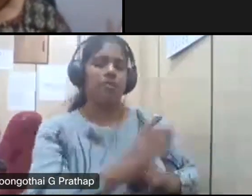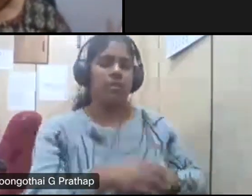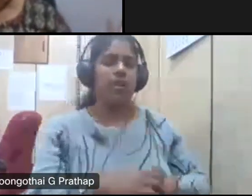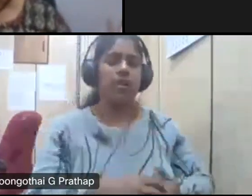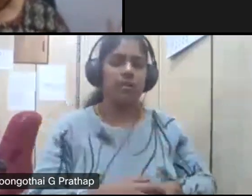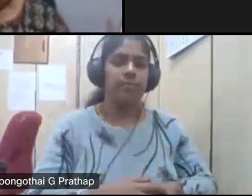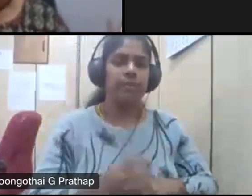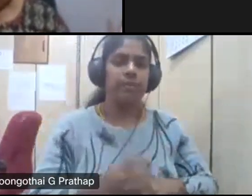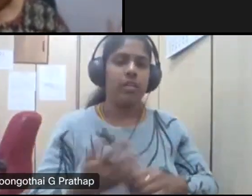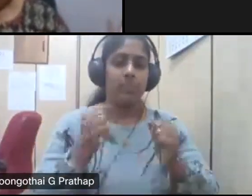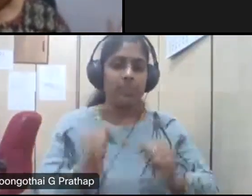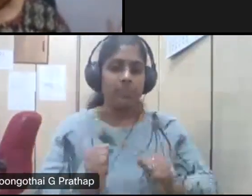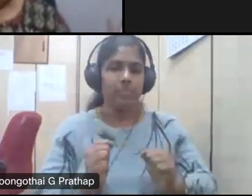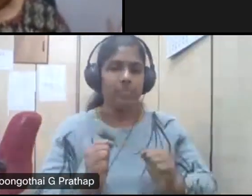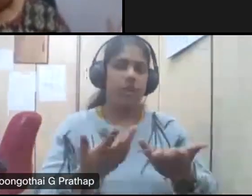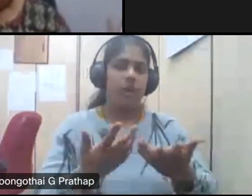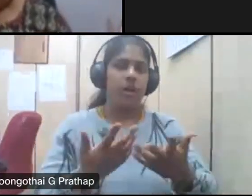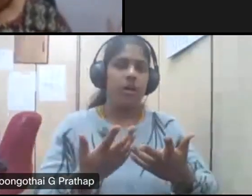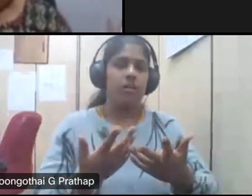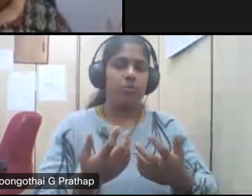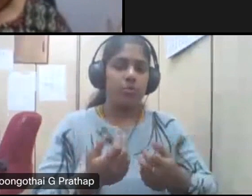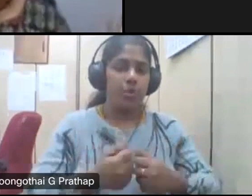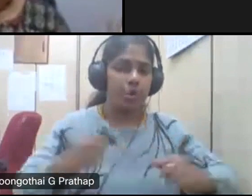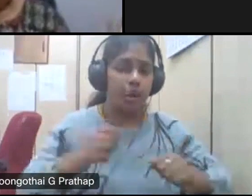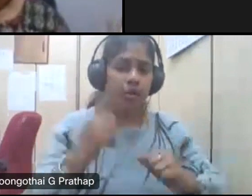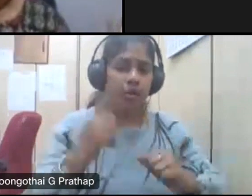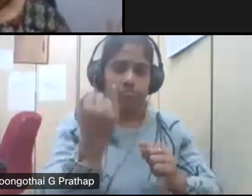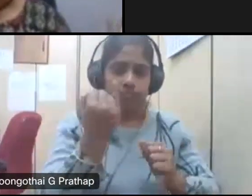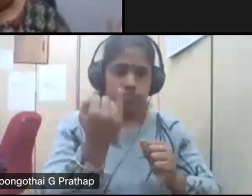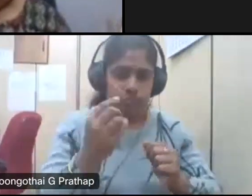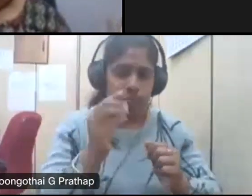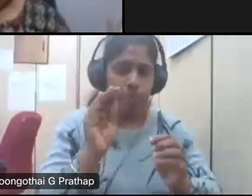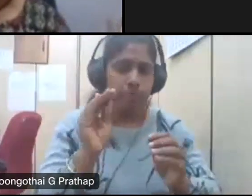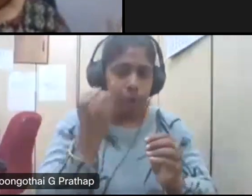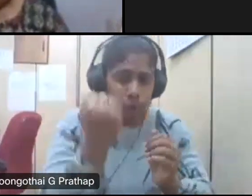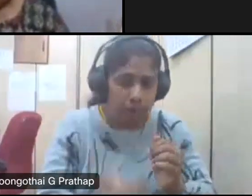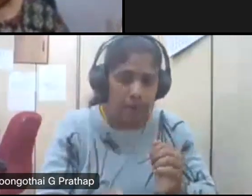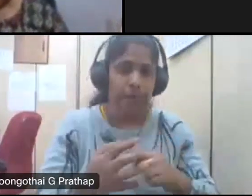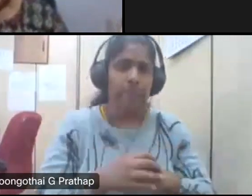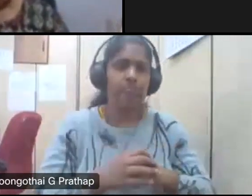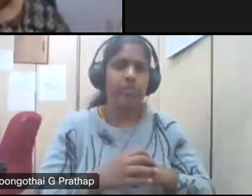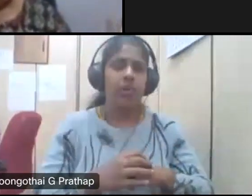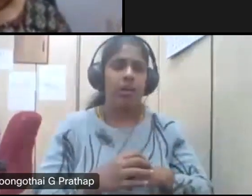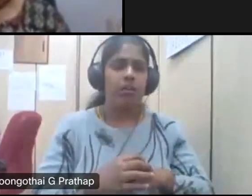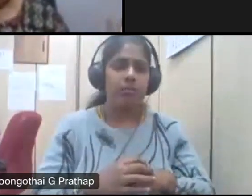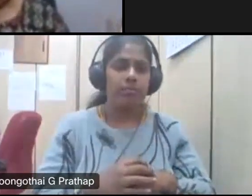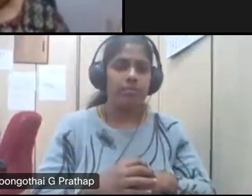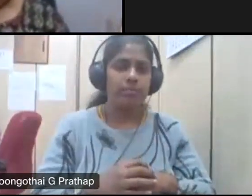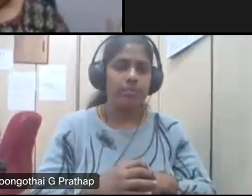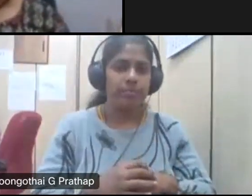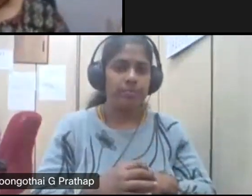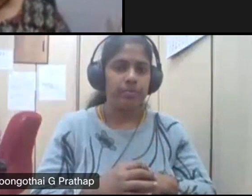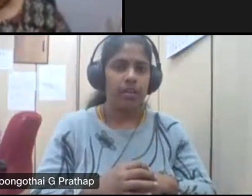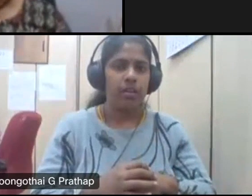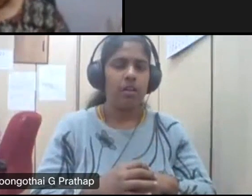posture, reducing weight, tonsillectomy, removal of adenoids or CPAP will